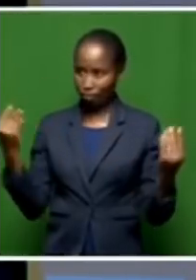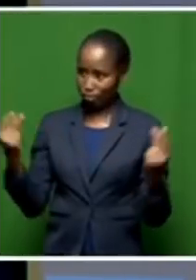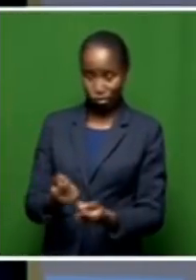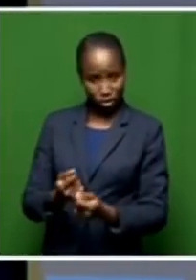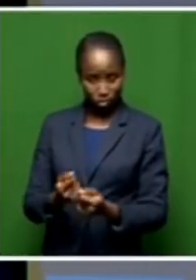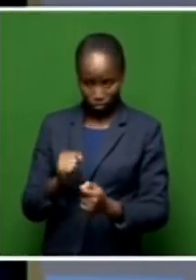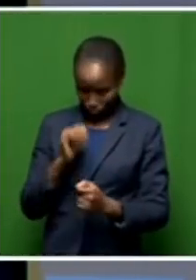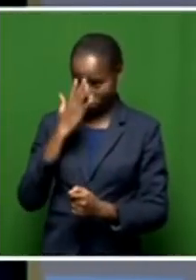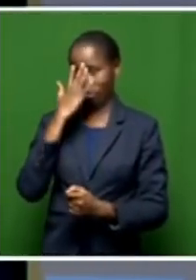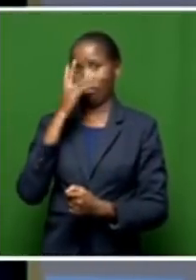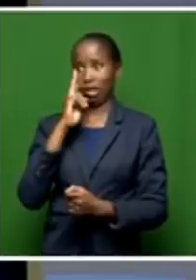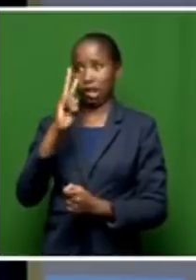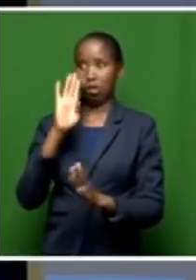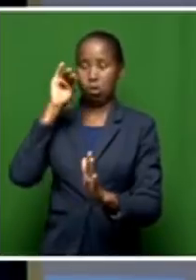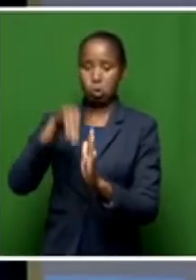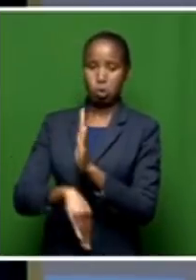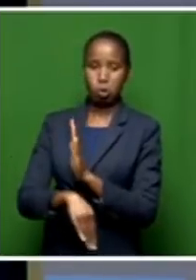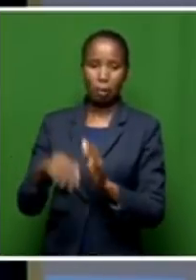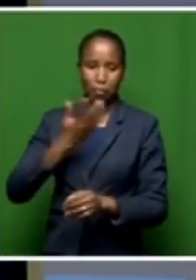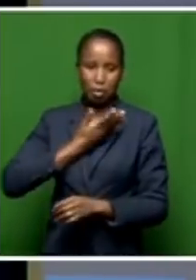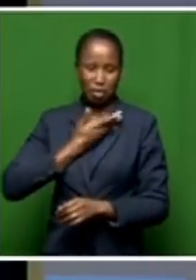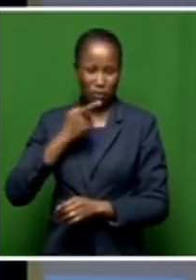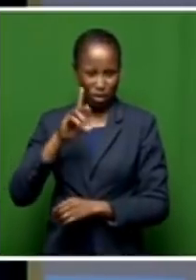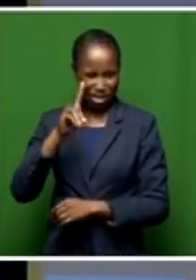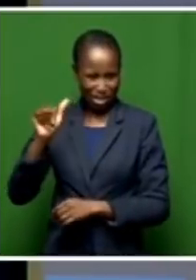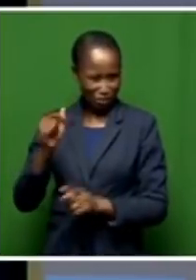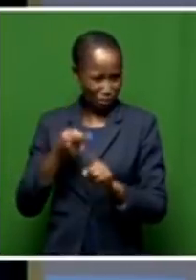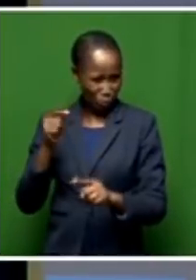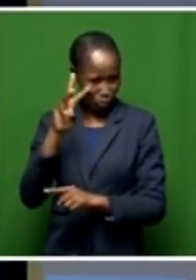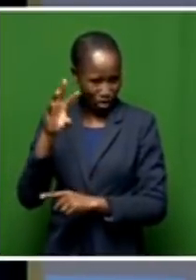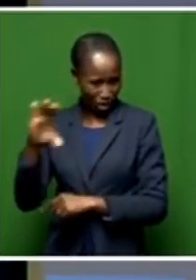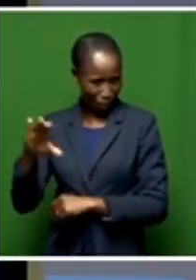DA in the Western Cape. Yeah, no, absolutely.